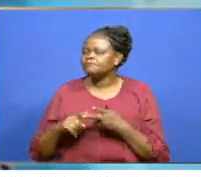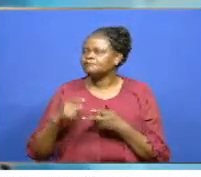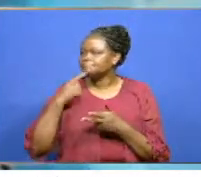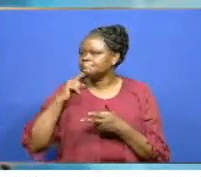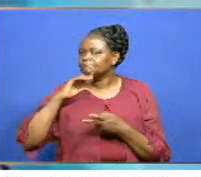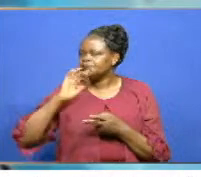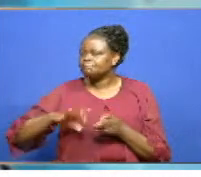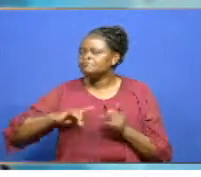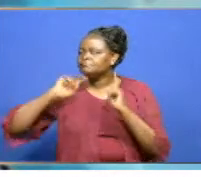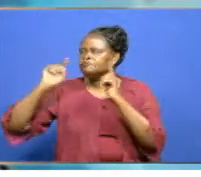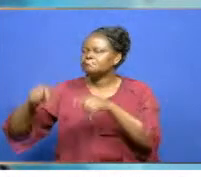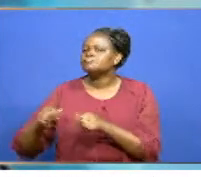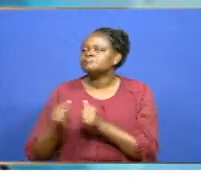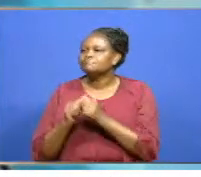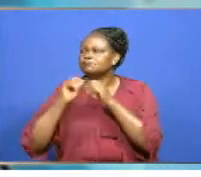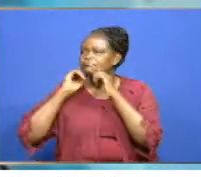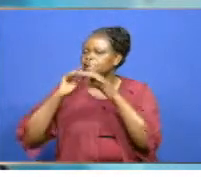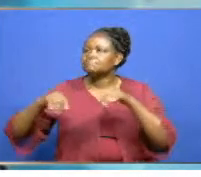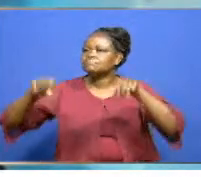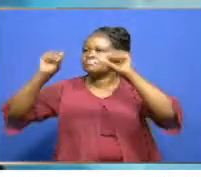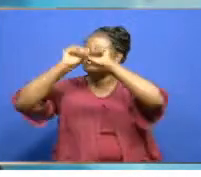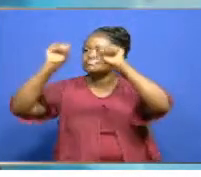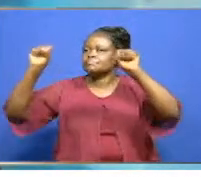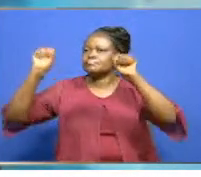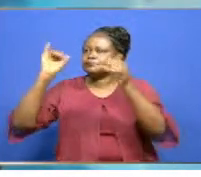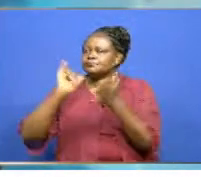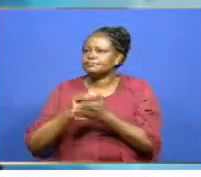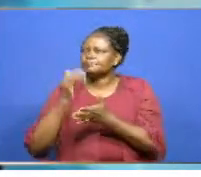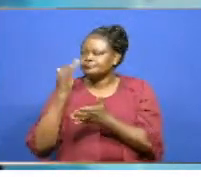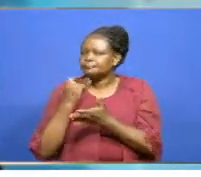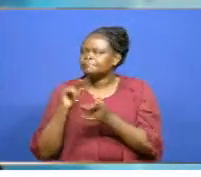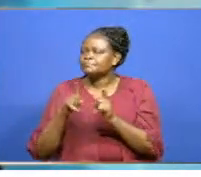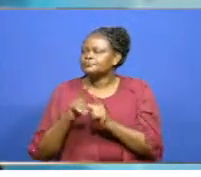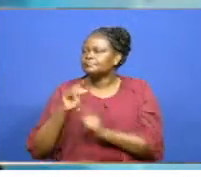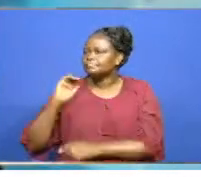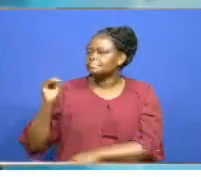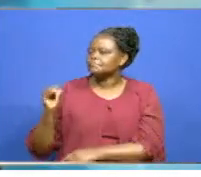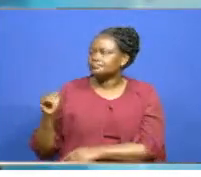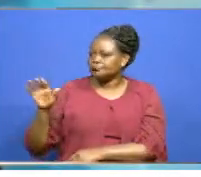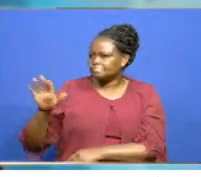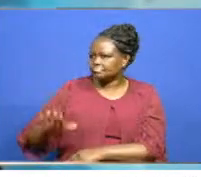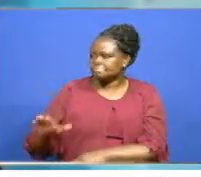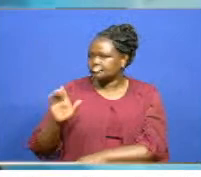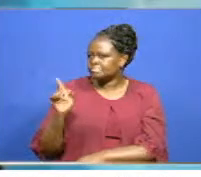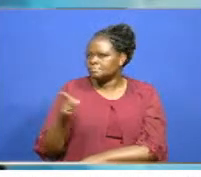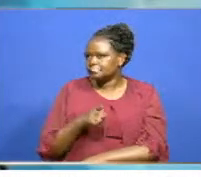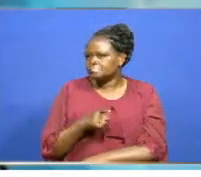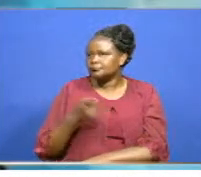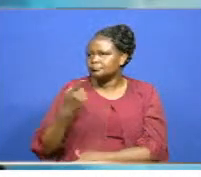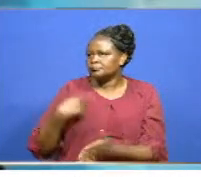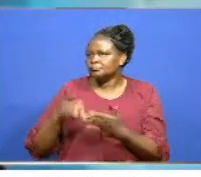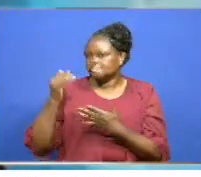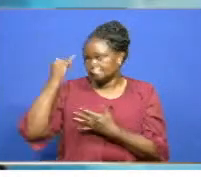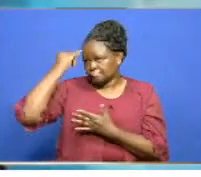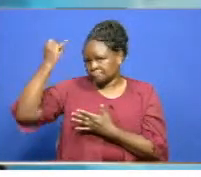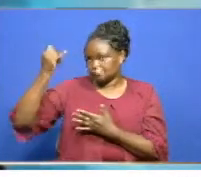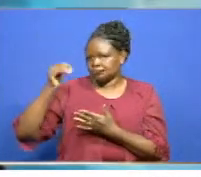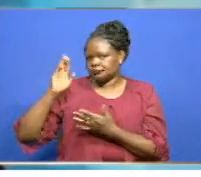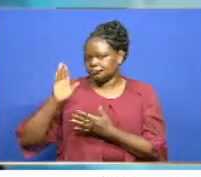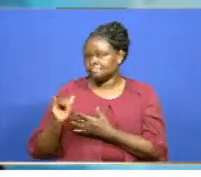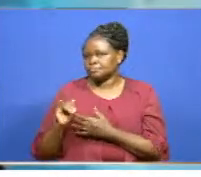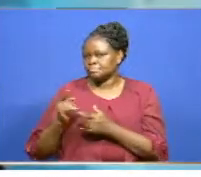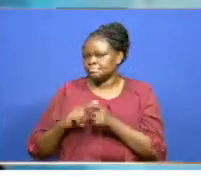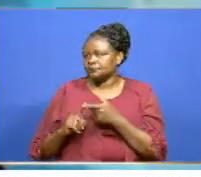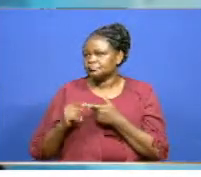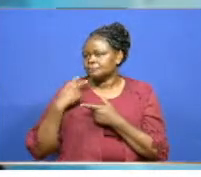most probably with the blessings of the president, and that's why even the counties in such areas passed the idea of BBI,